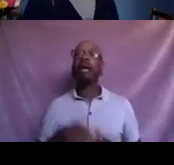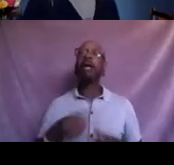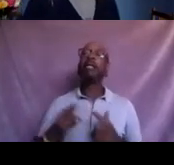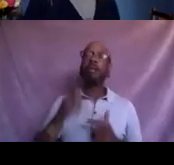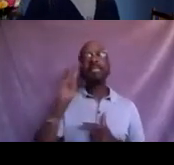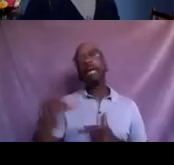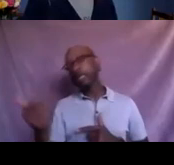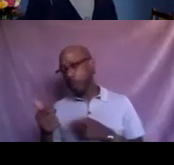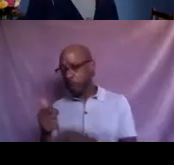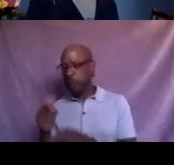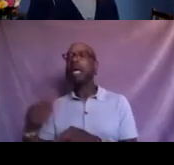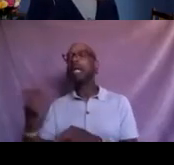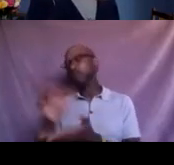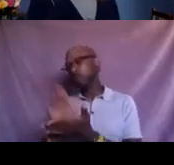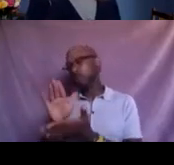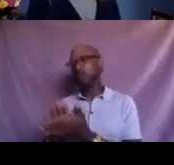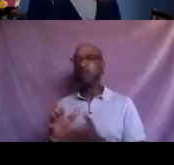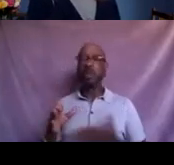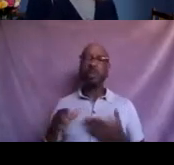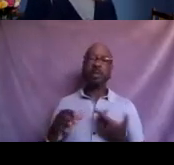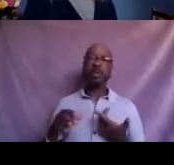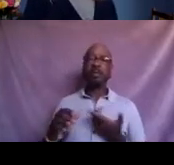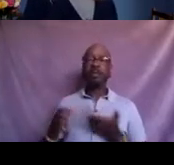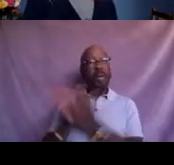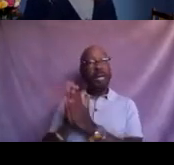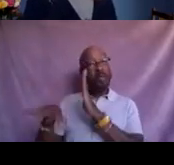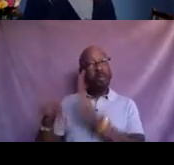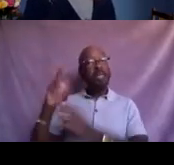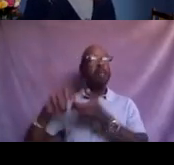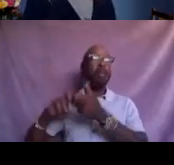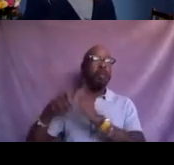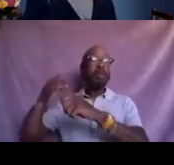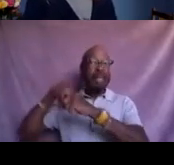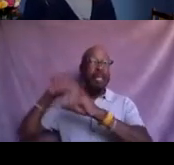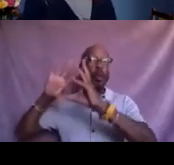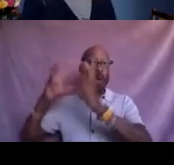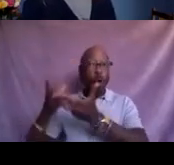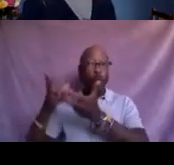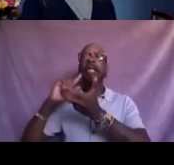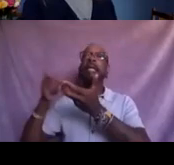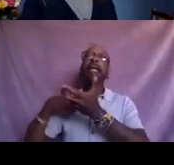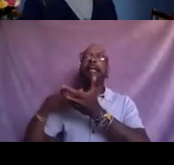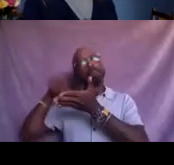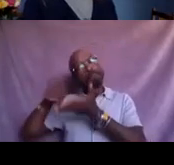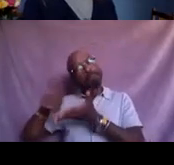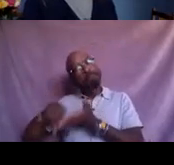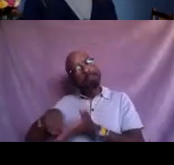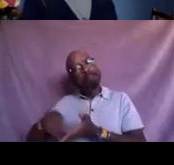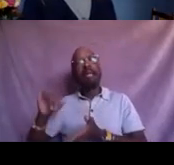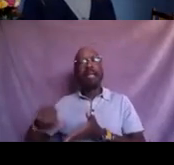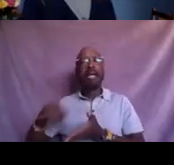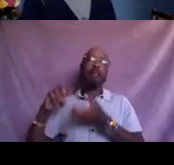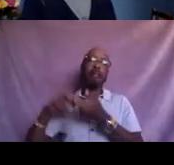students in other schools who are asked to find a problem in the world, survey people about the problem, come up with a solution for that problem, propose